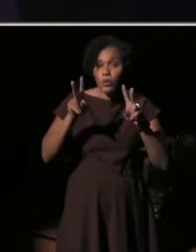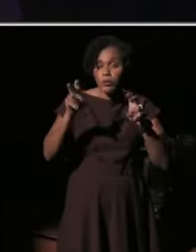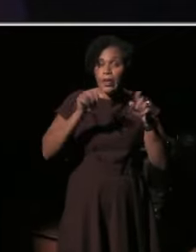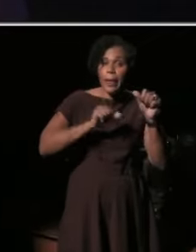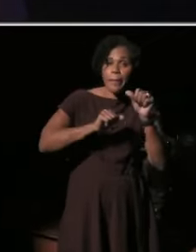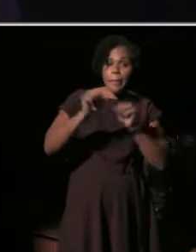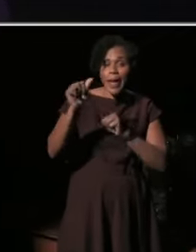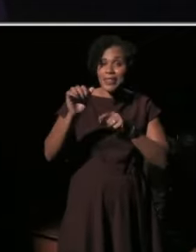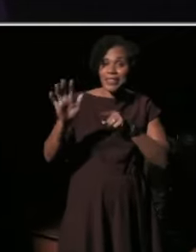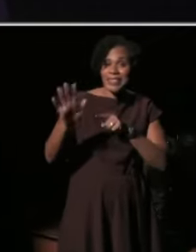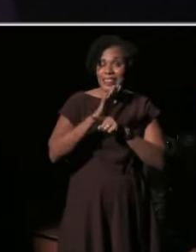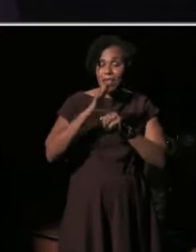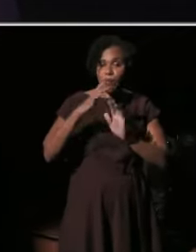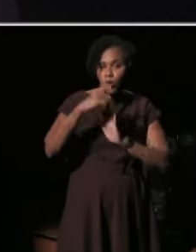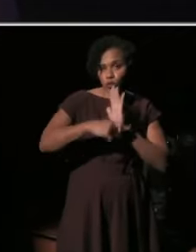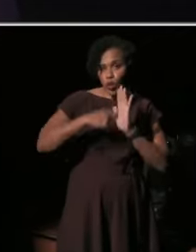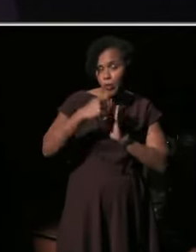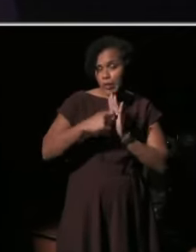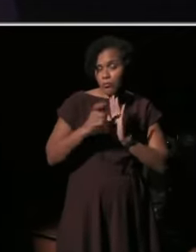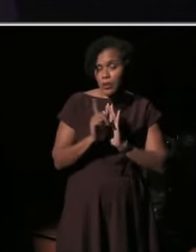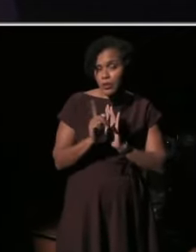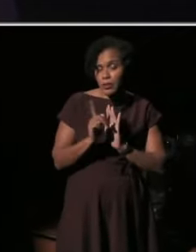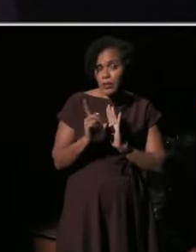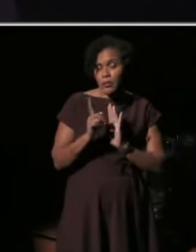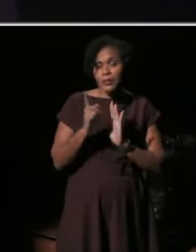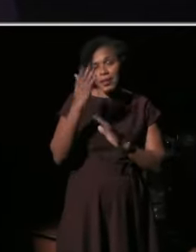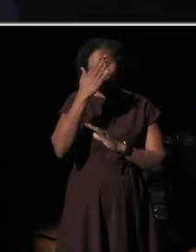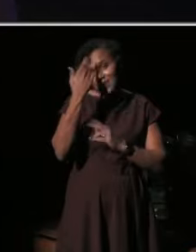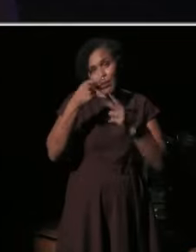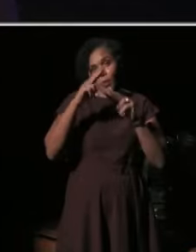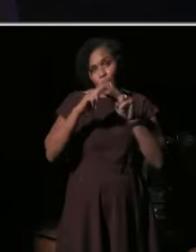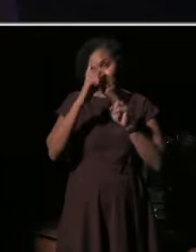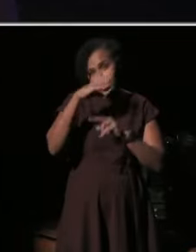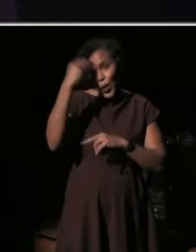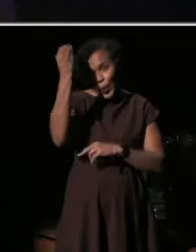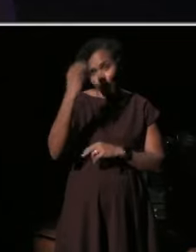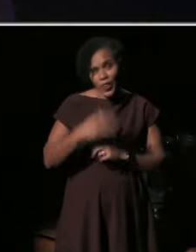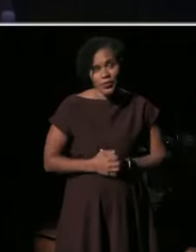Cinema Documentary is Summer of Soul.